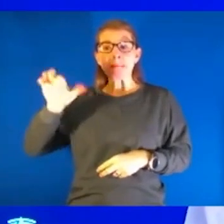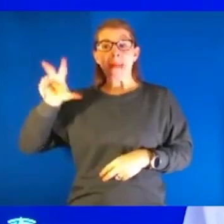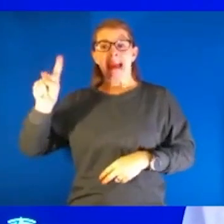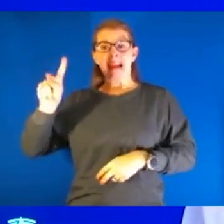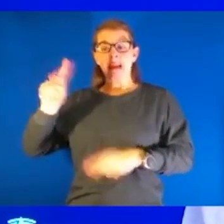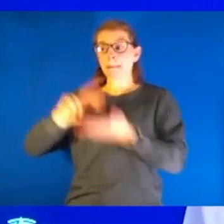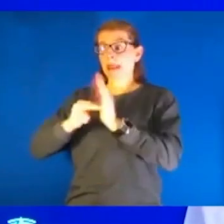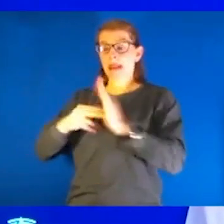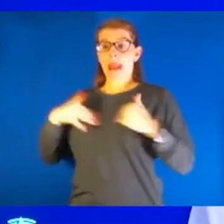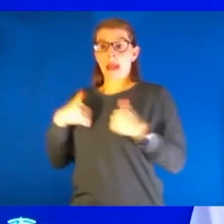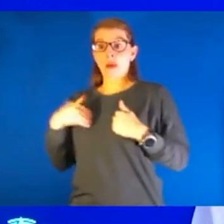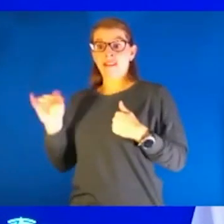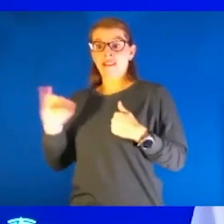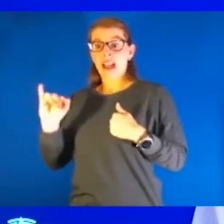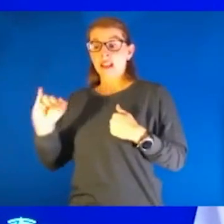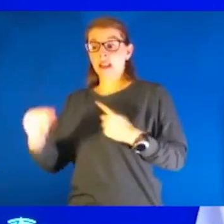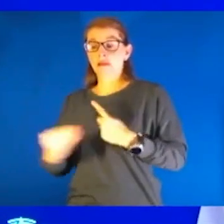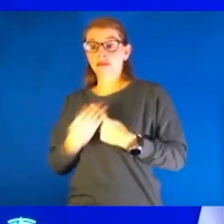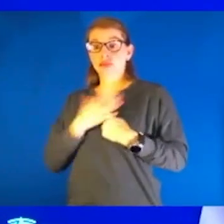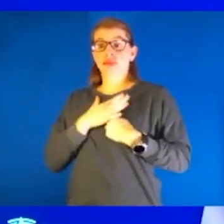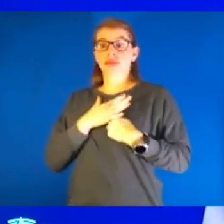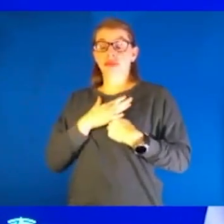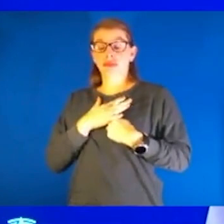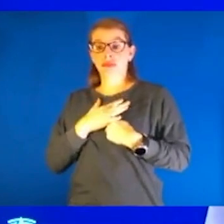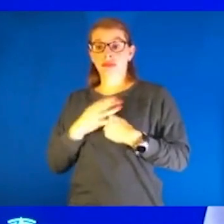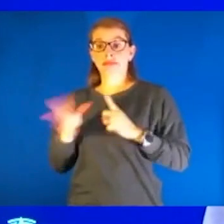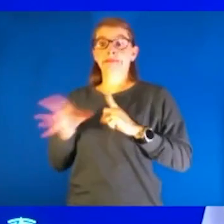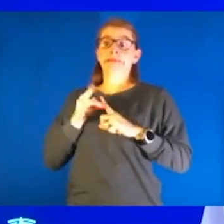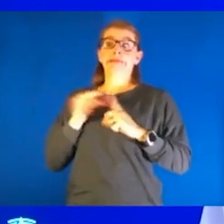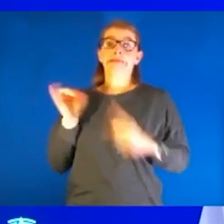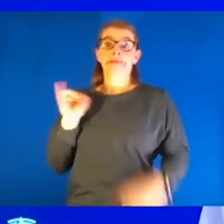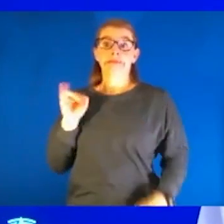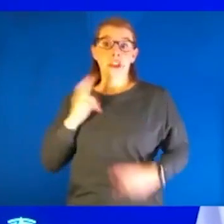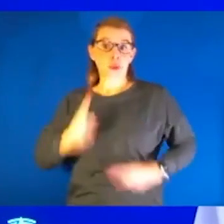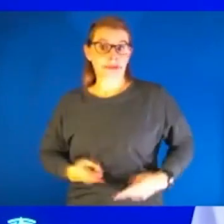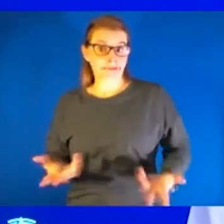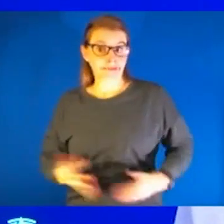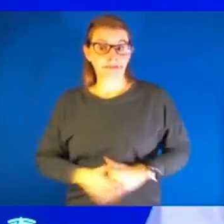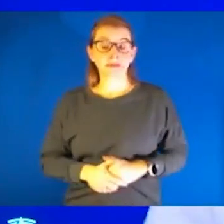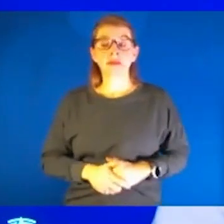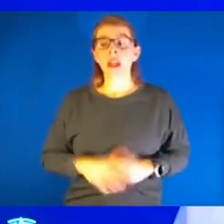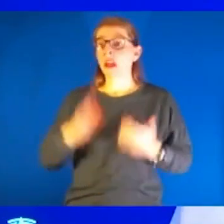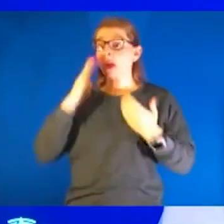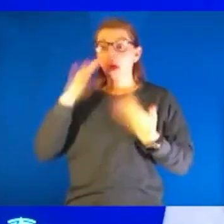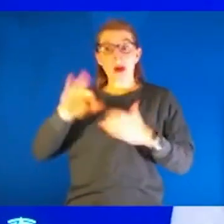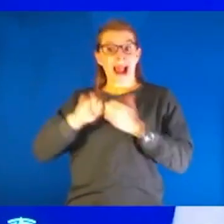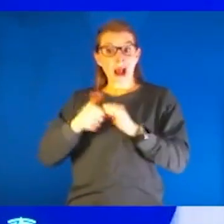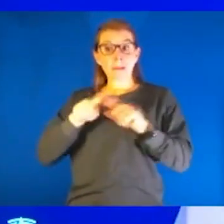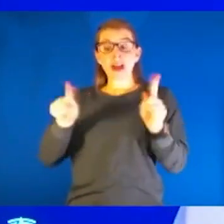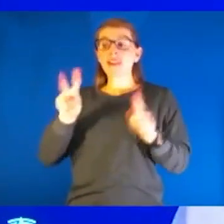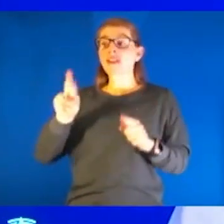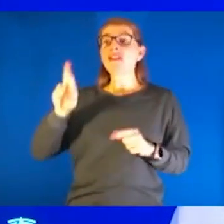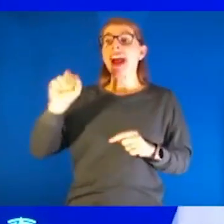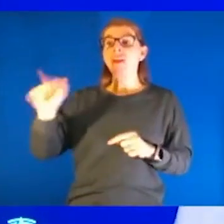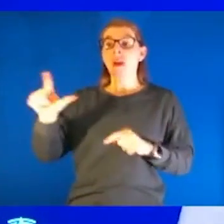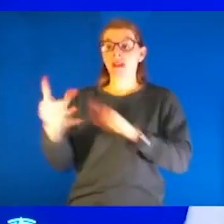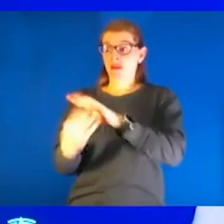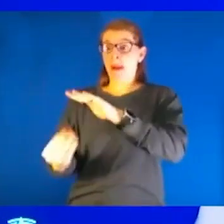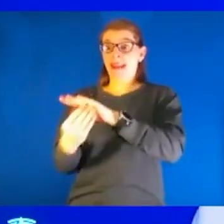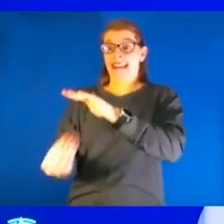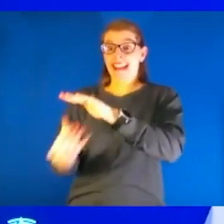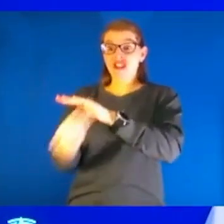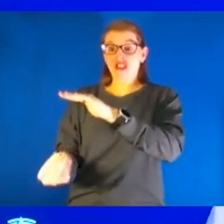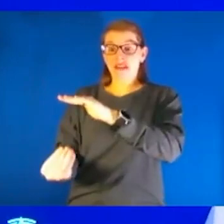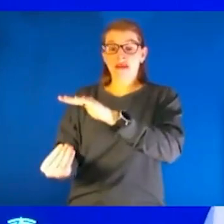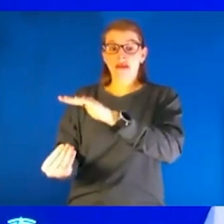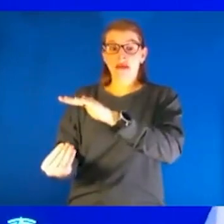really know exactly where or how, but we know that through the more viral replication, we know that certainly